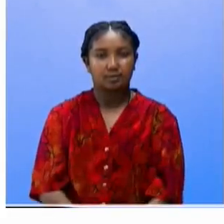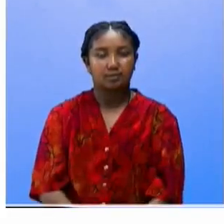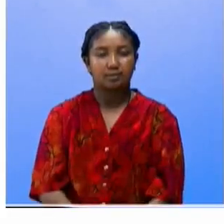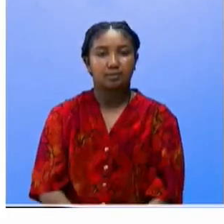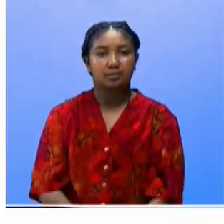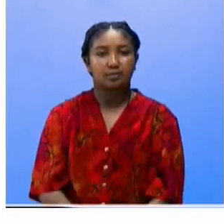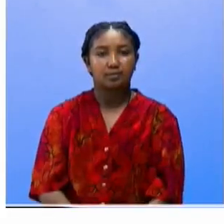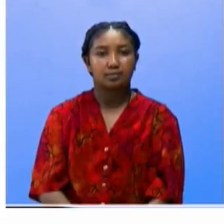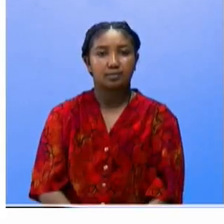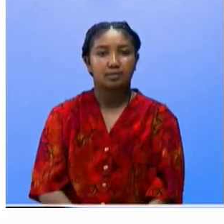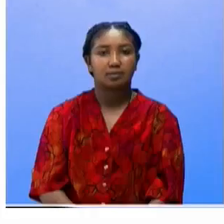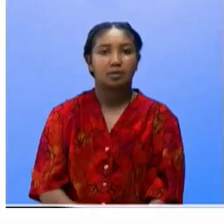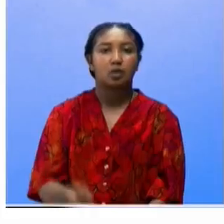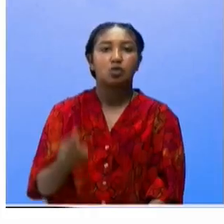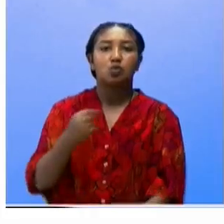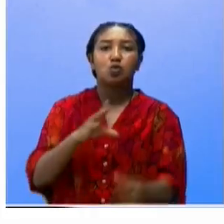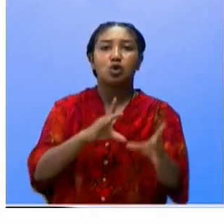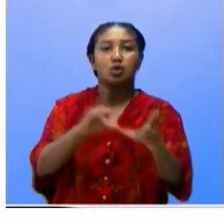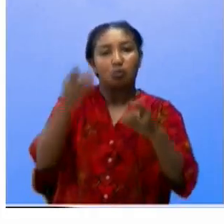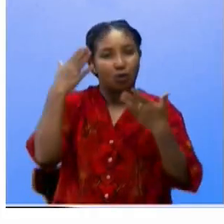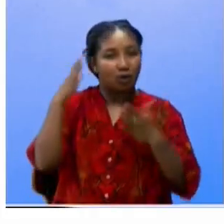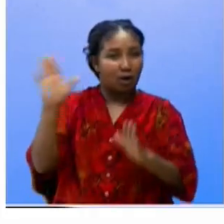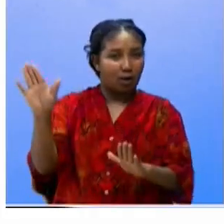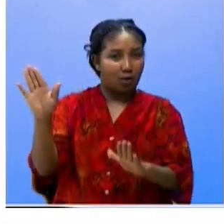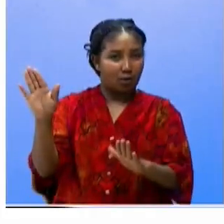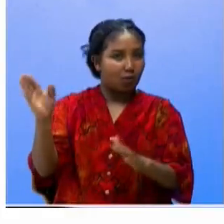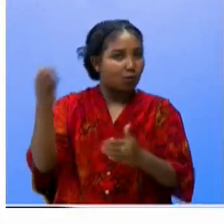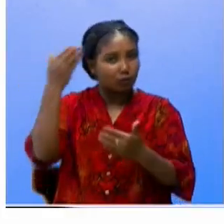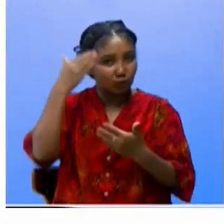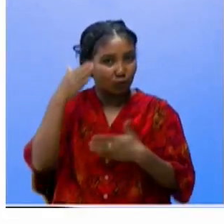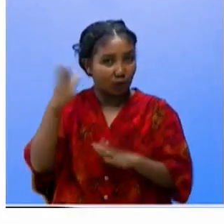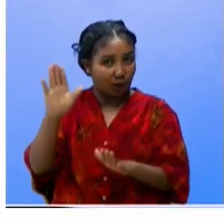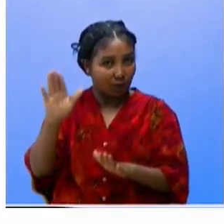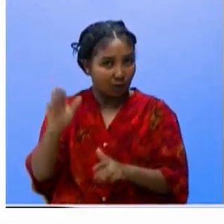We don't know